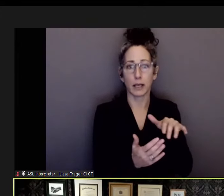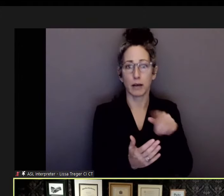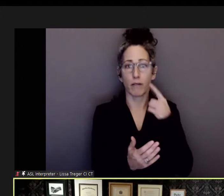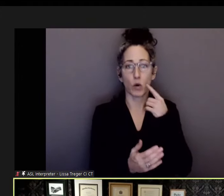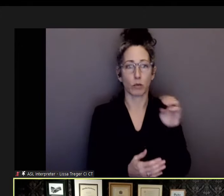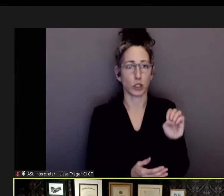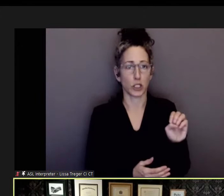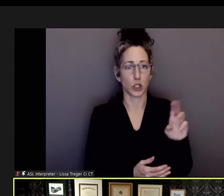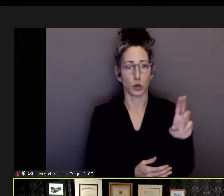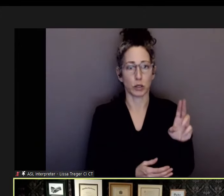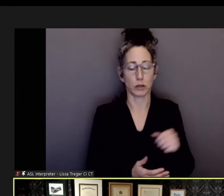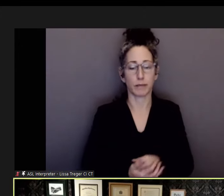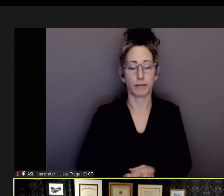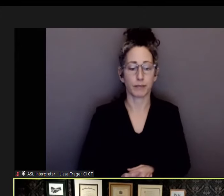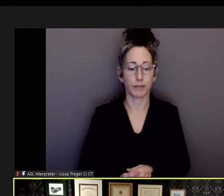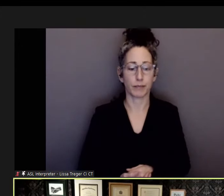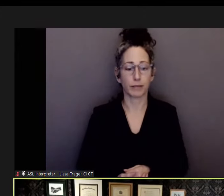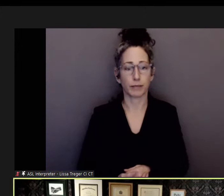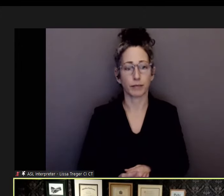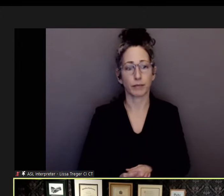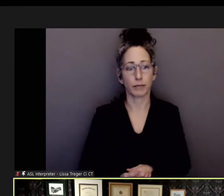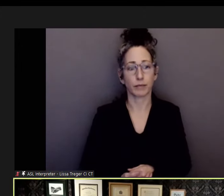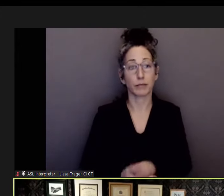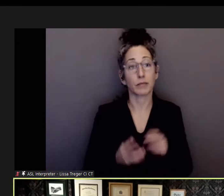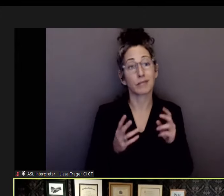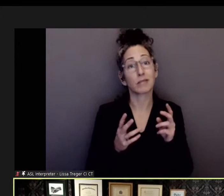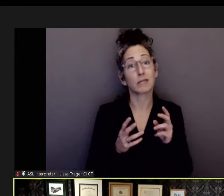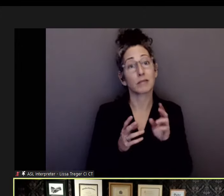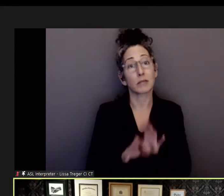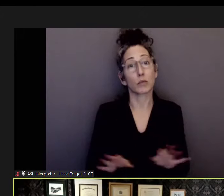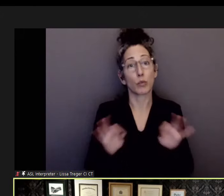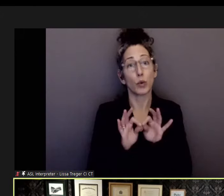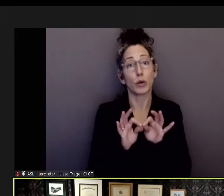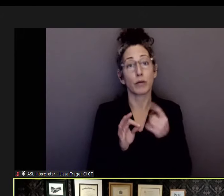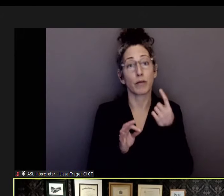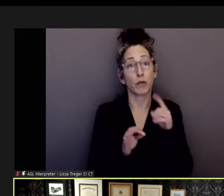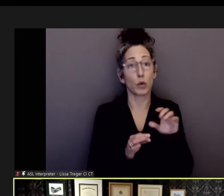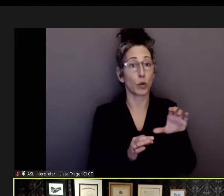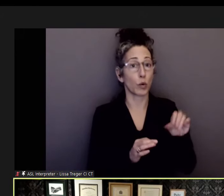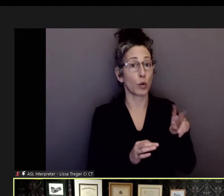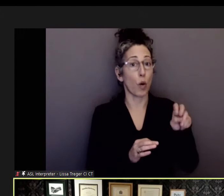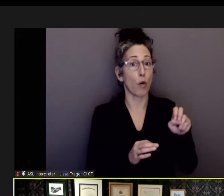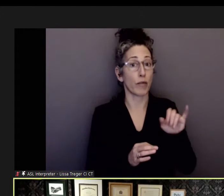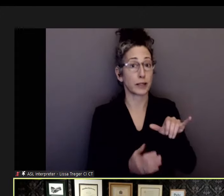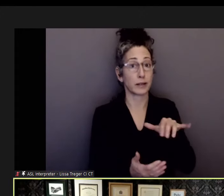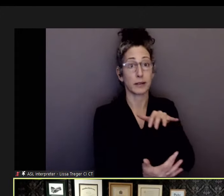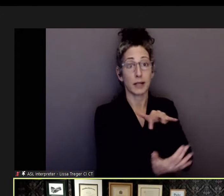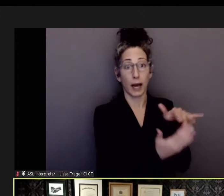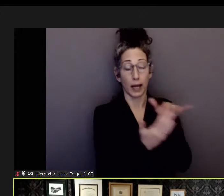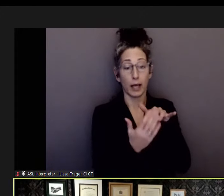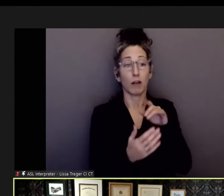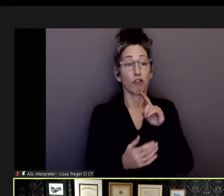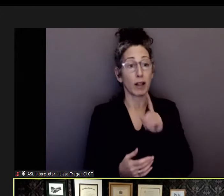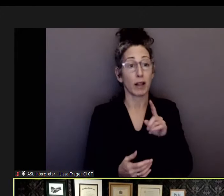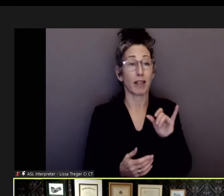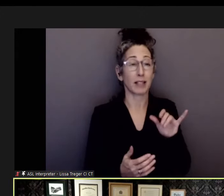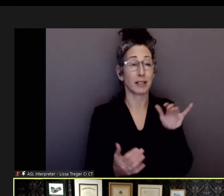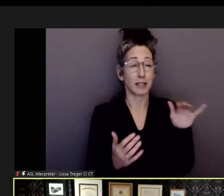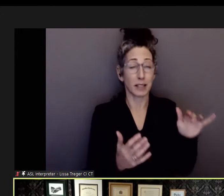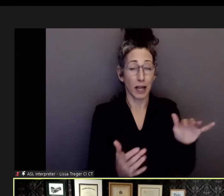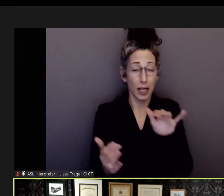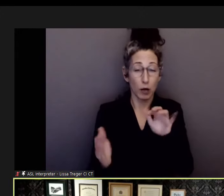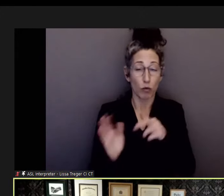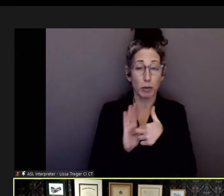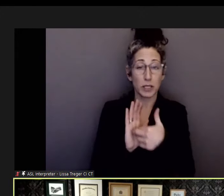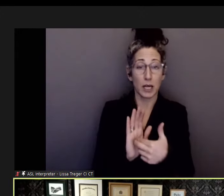authorization. And I think what's very important about the COVE study is that it really did represent the